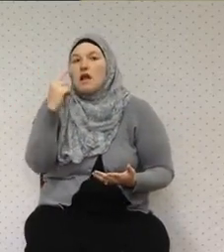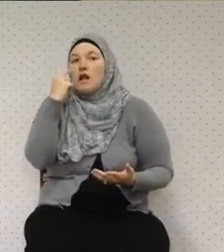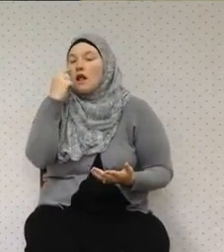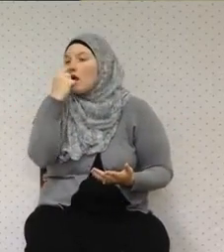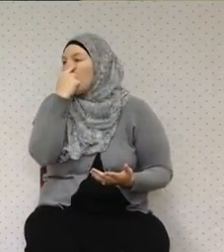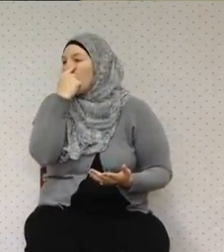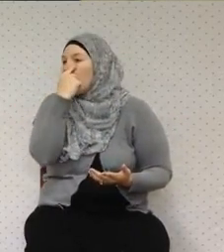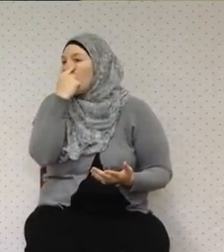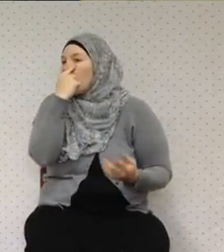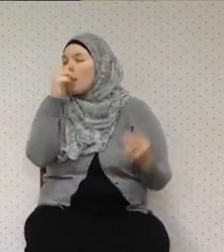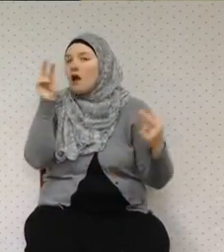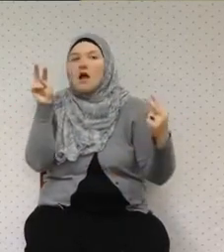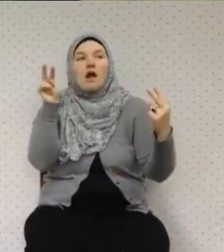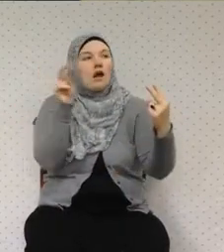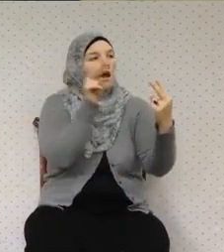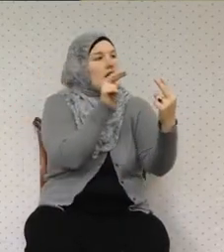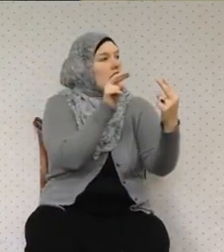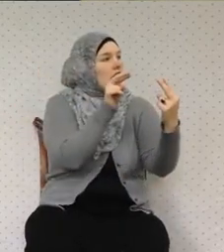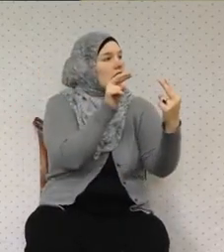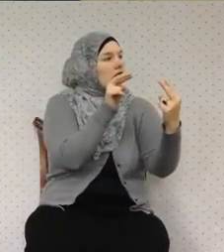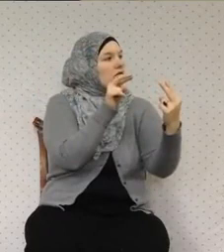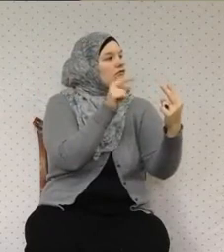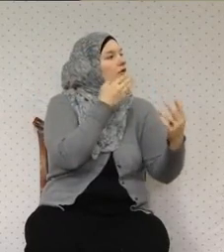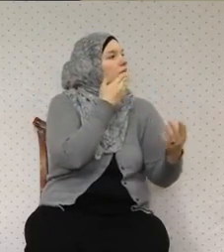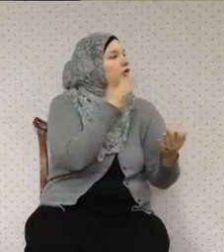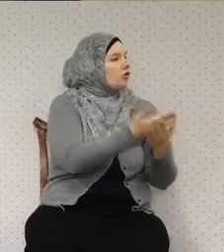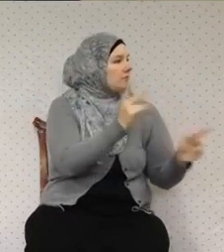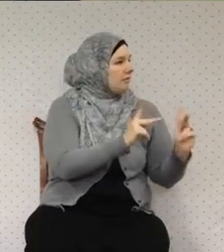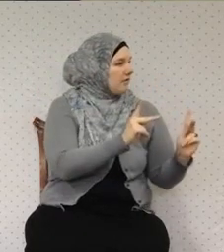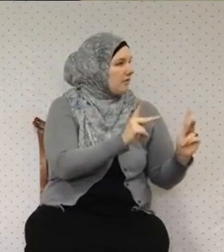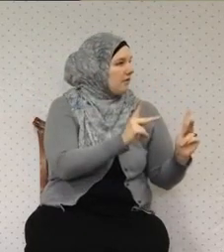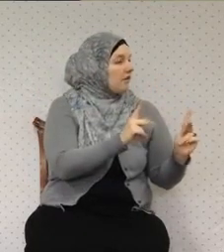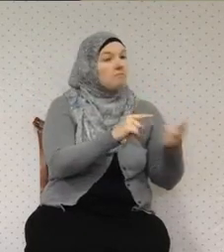your eyes away from righteous people.